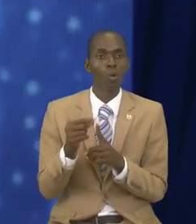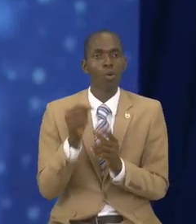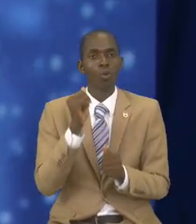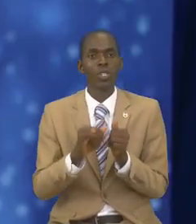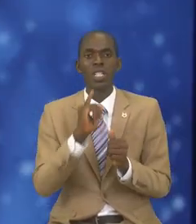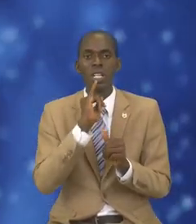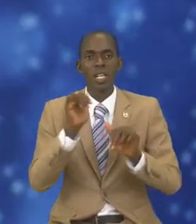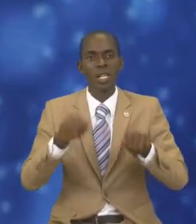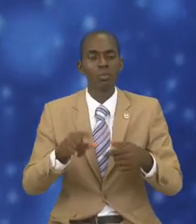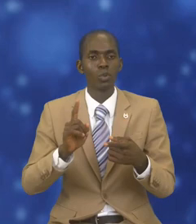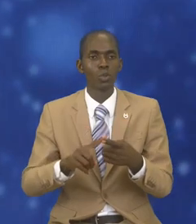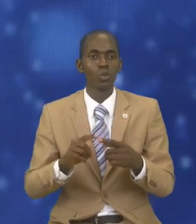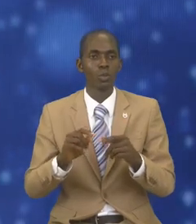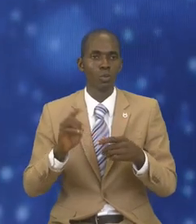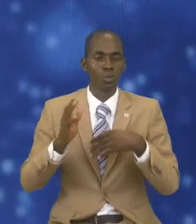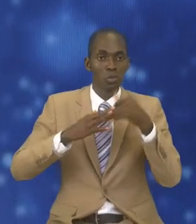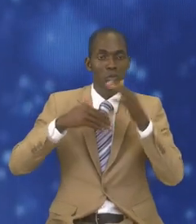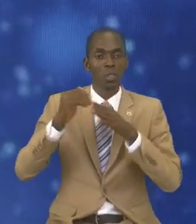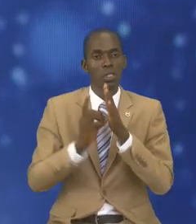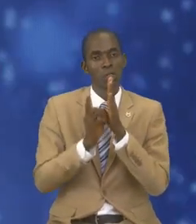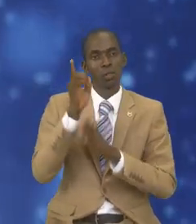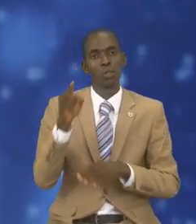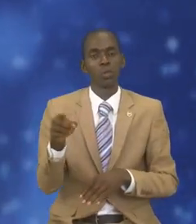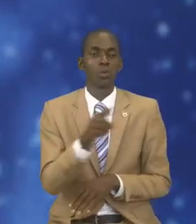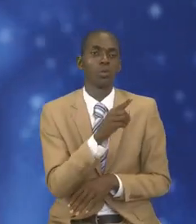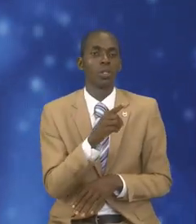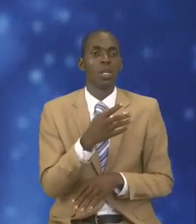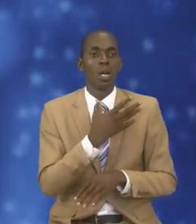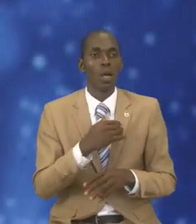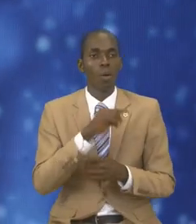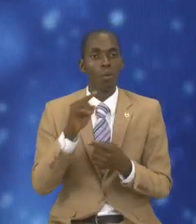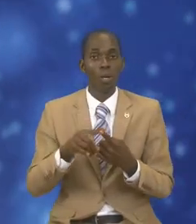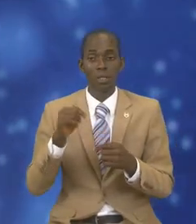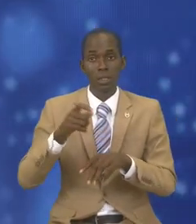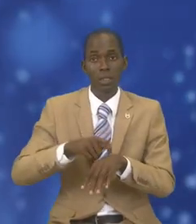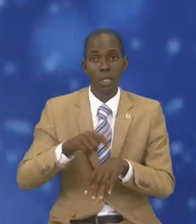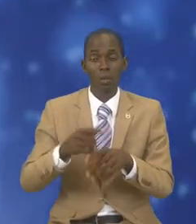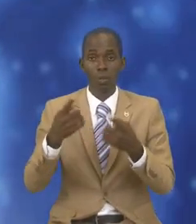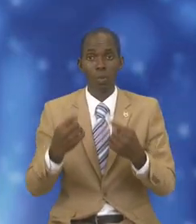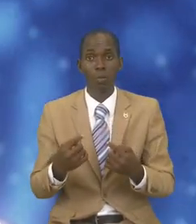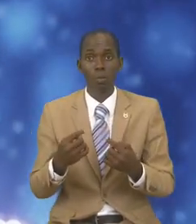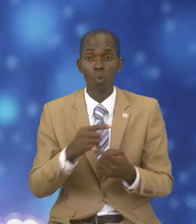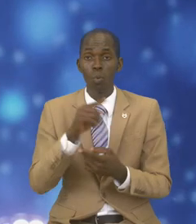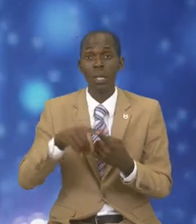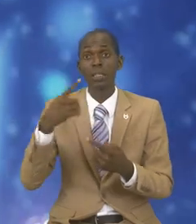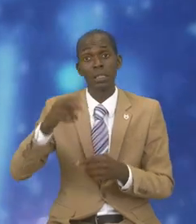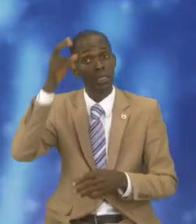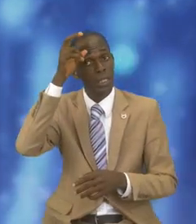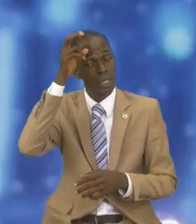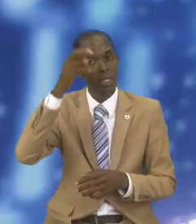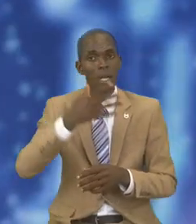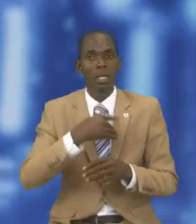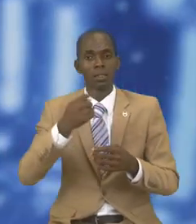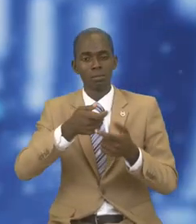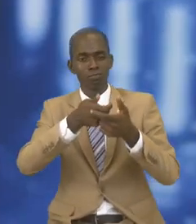to build you up. And when the arrows come, when the devil comes, how do we overcome? By